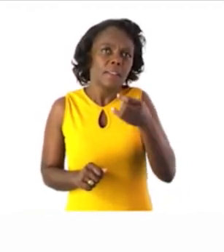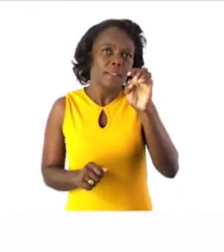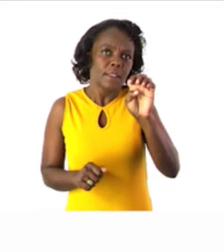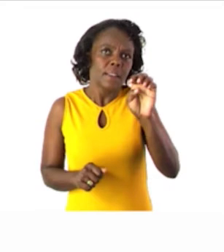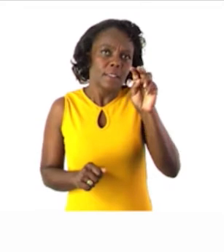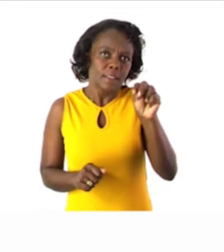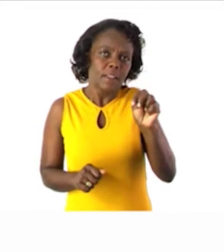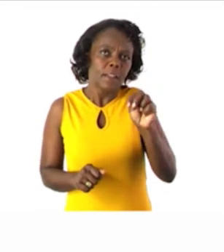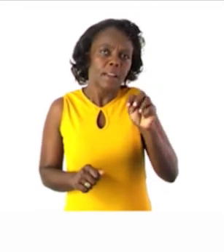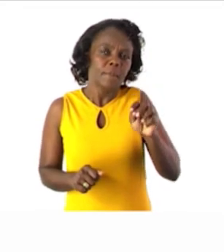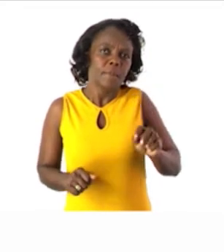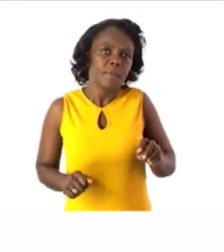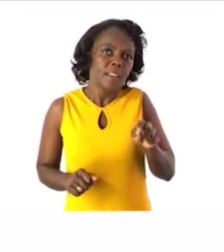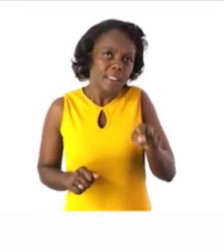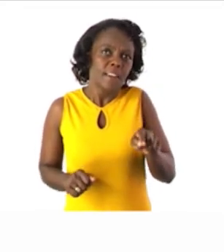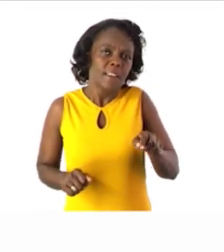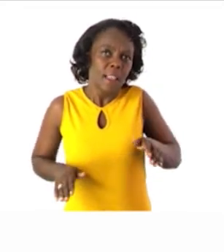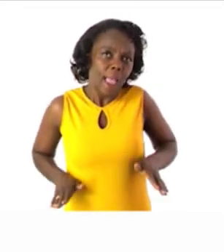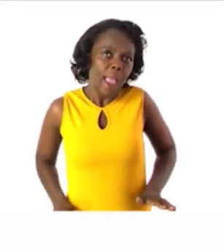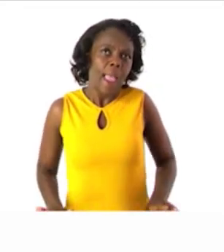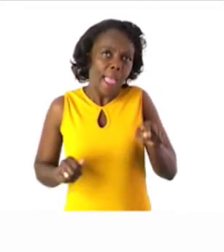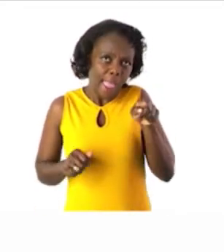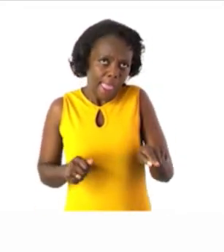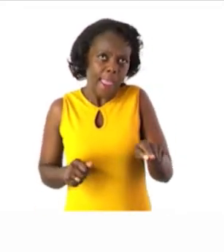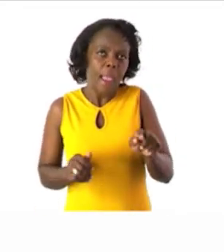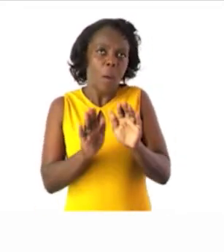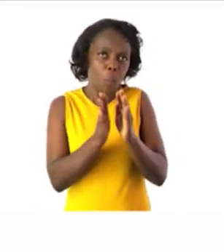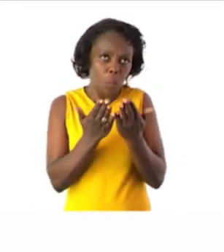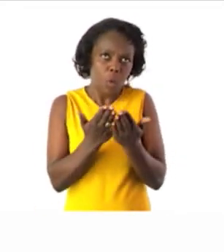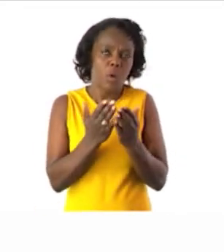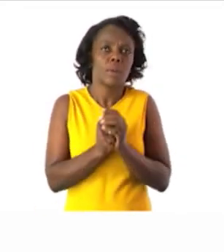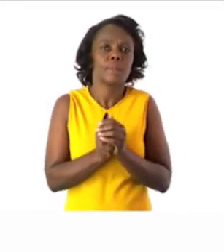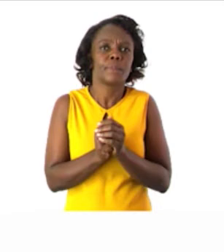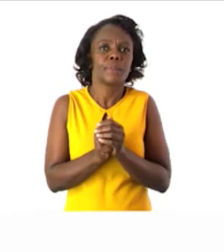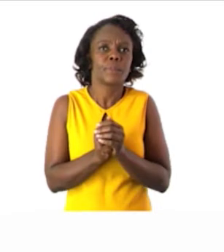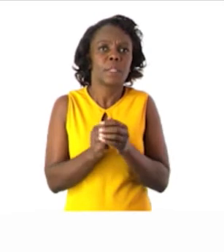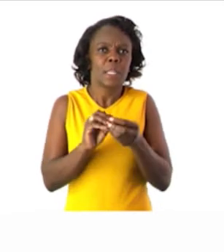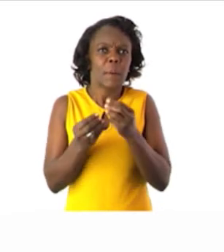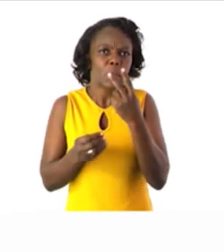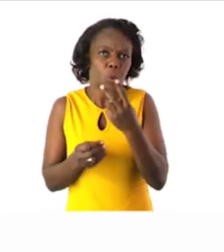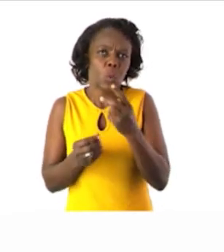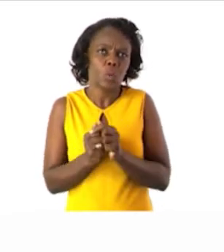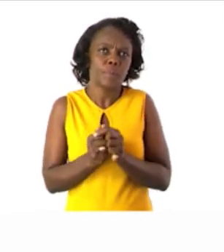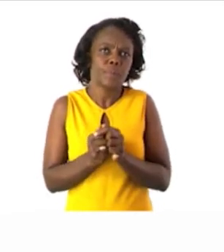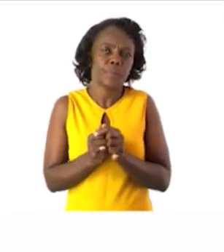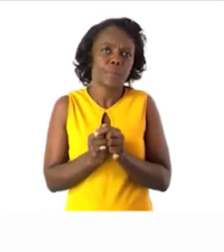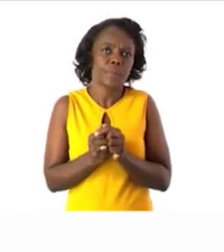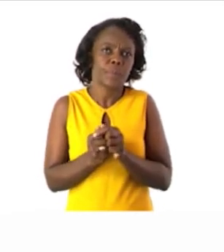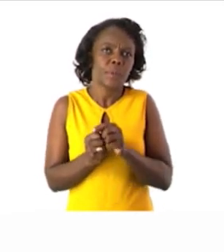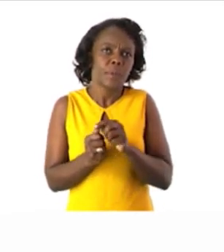is her book. But when we come to number 2, what are we going to put in the line there